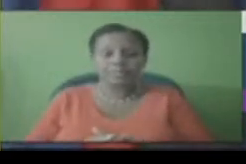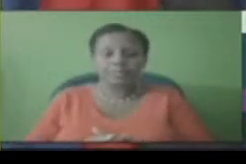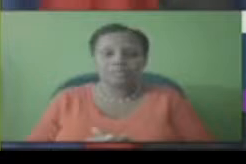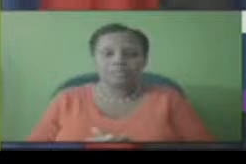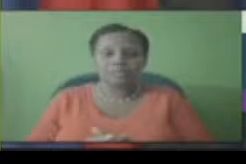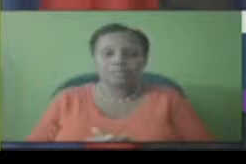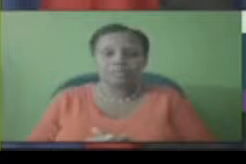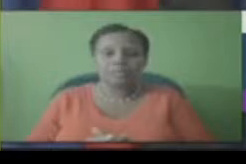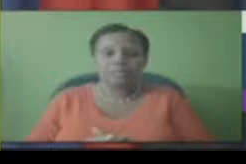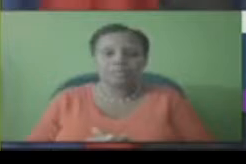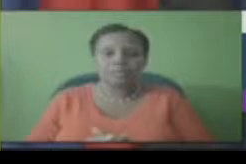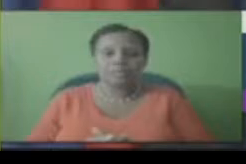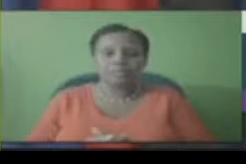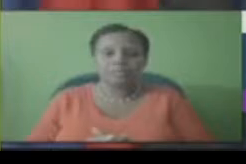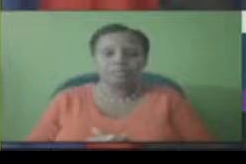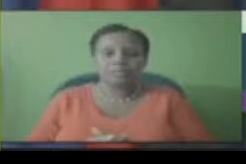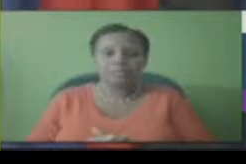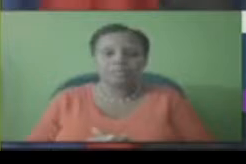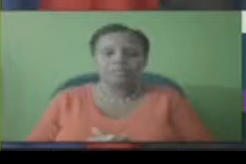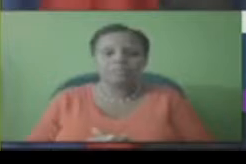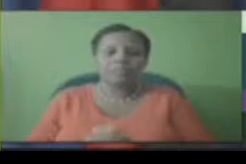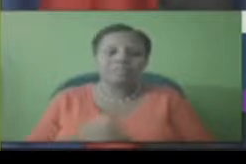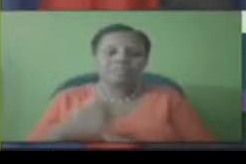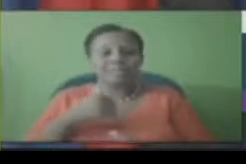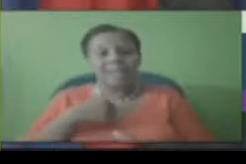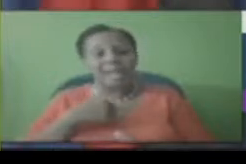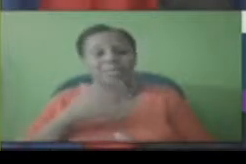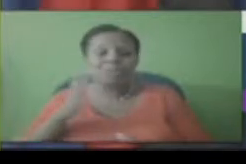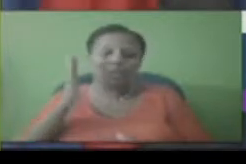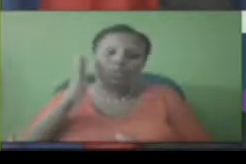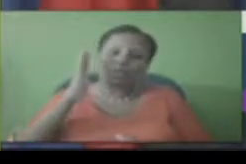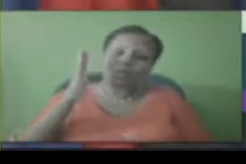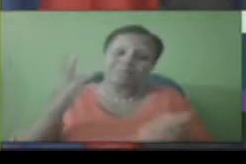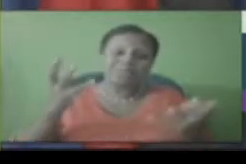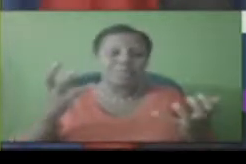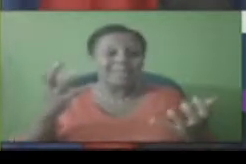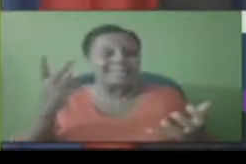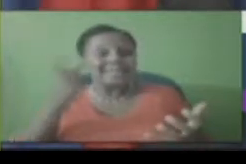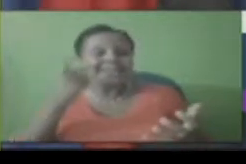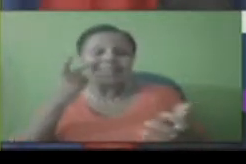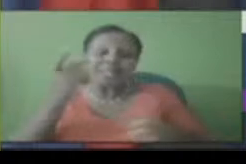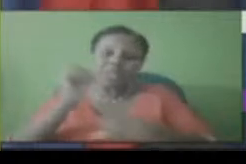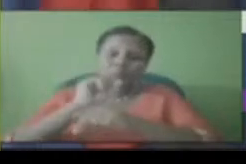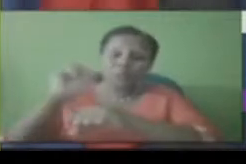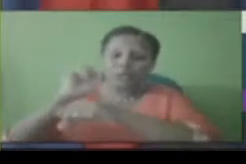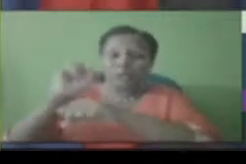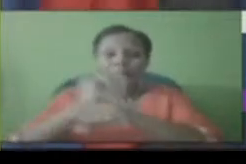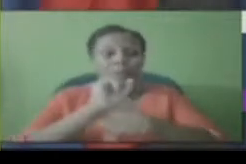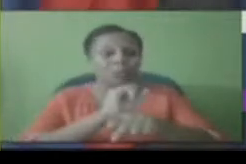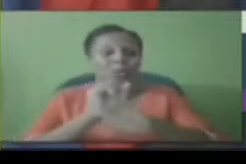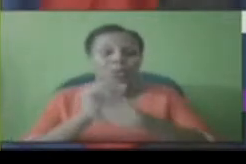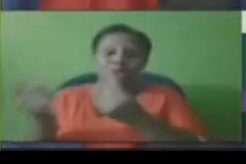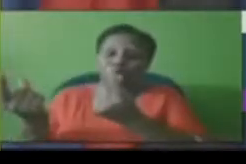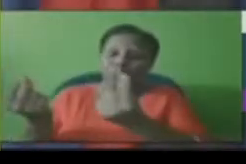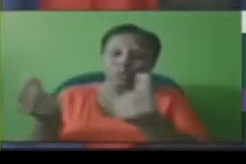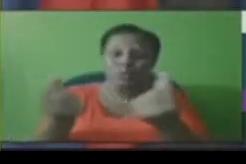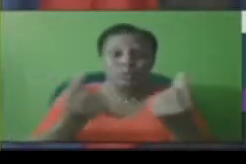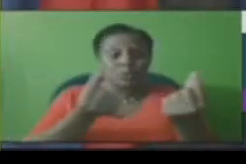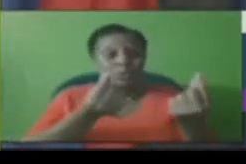would really like to see the work done to determine how much. But the report coming out